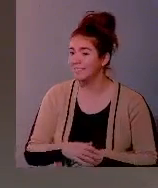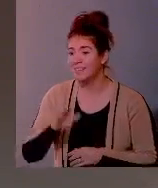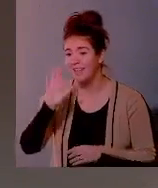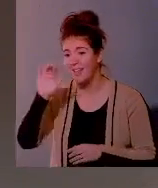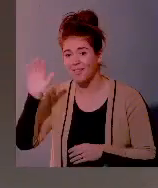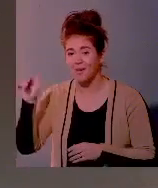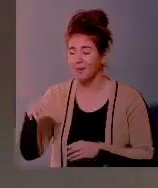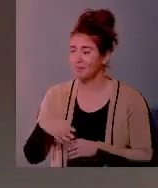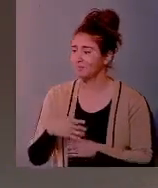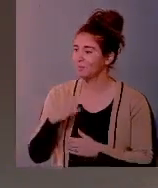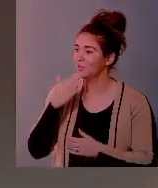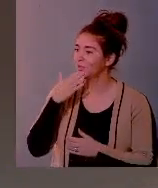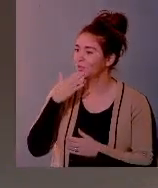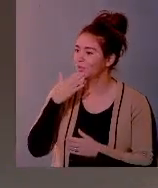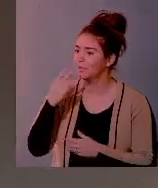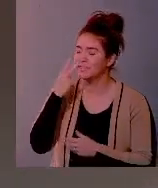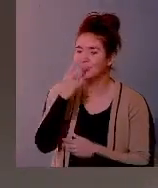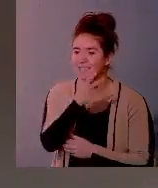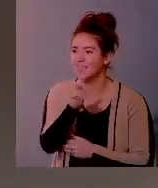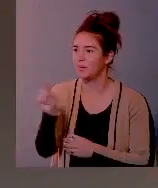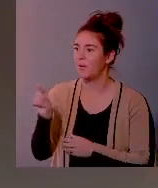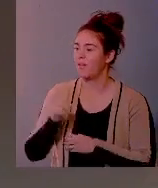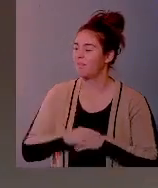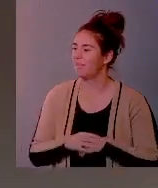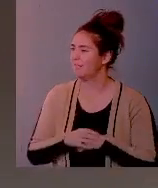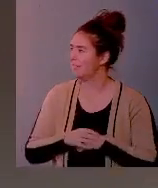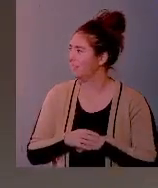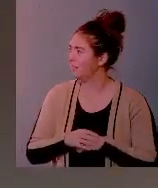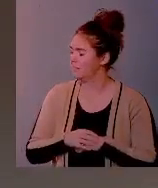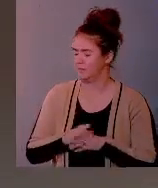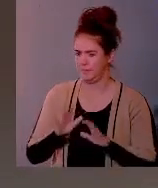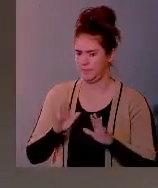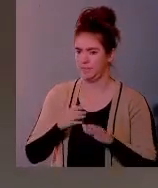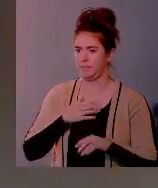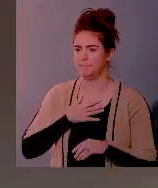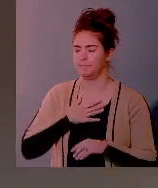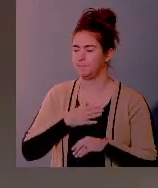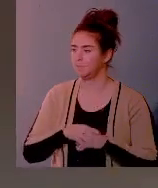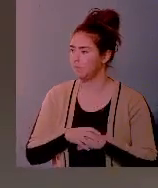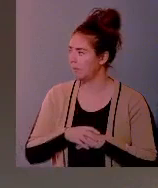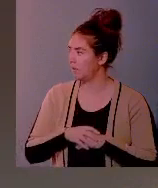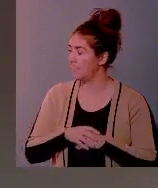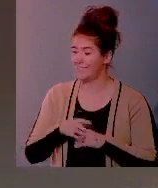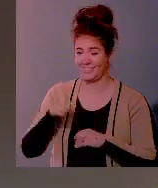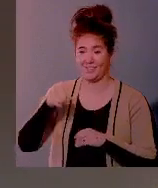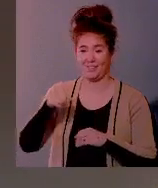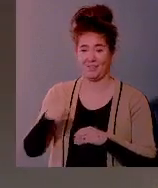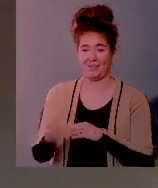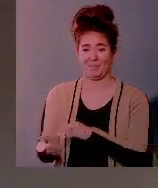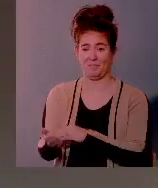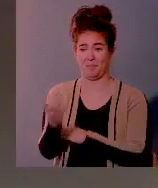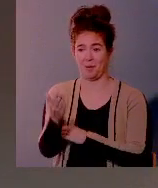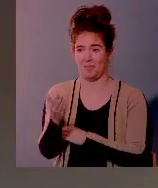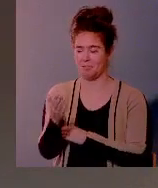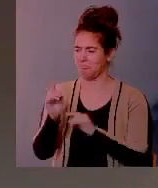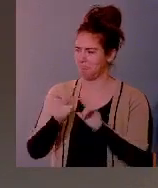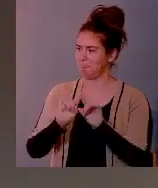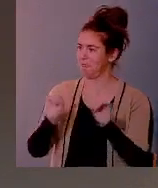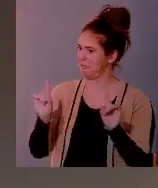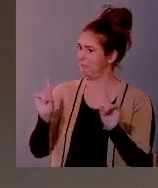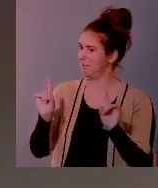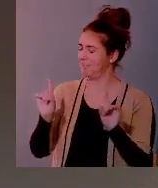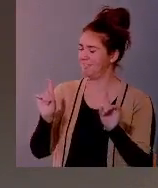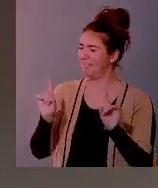friends. This morning, excuse me. We're going to do something a little bit different. It's going to be your opportunity